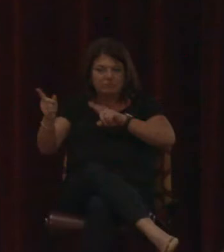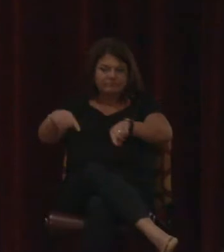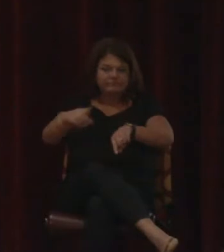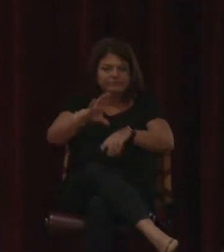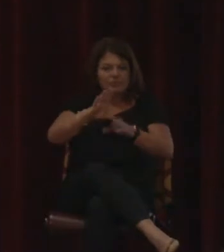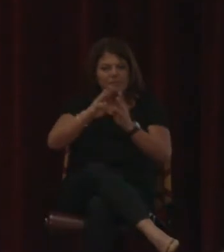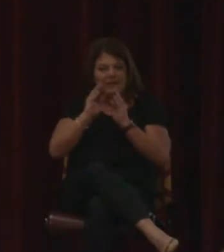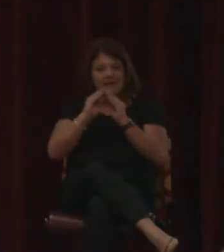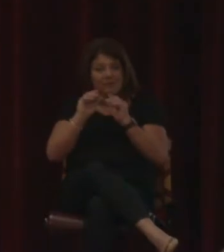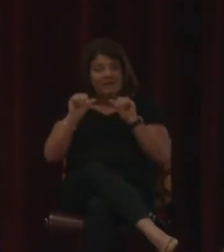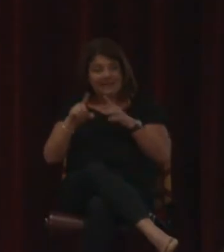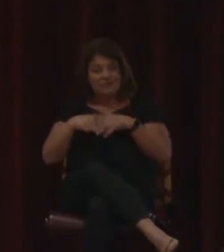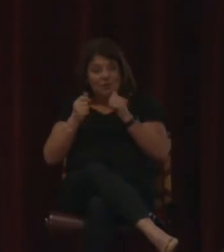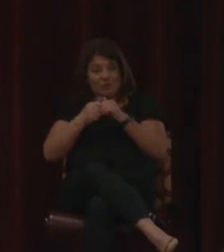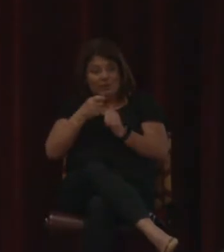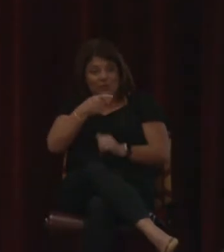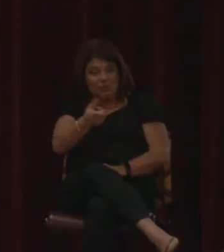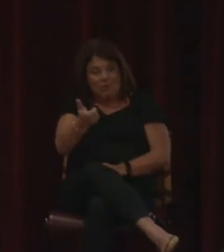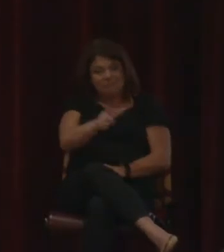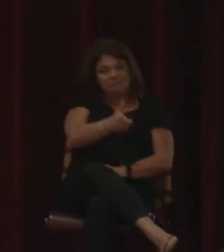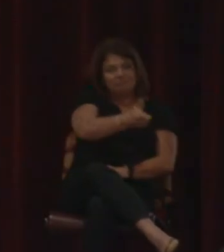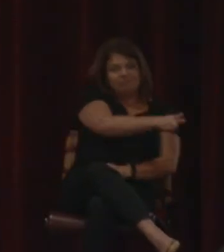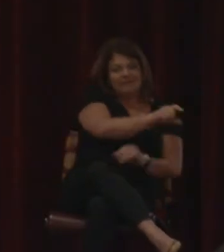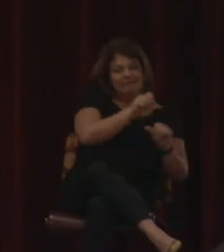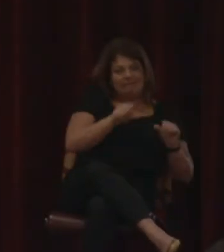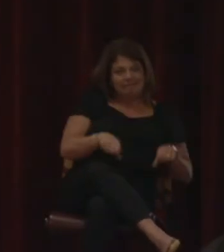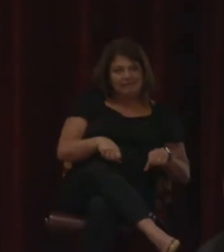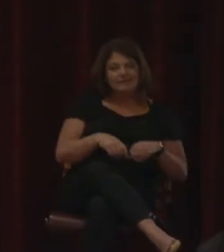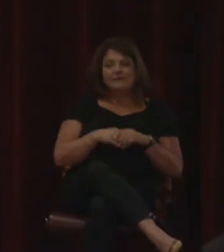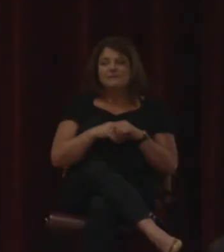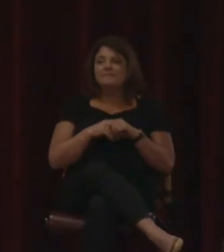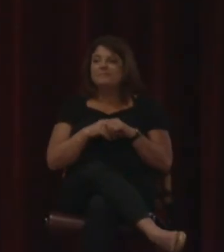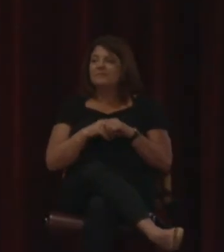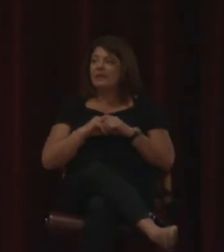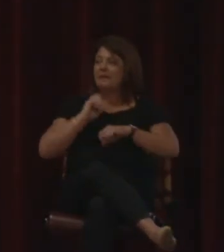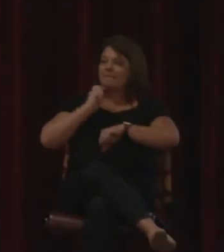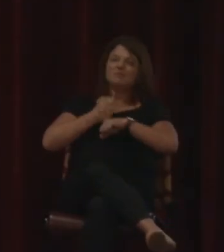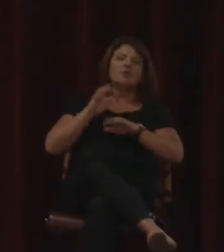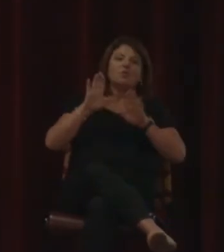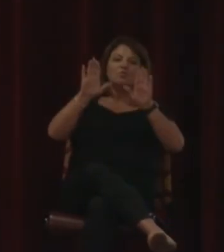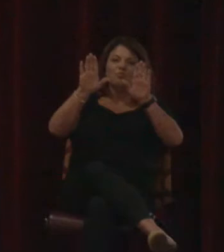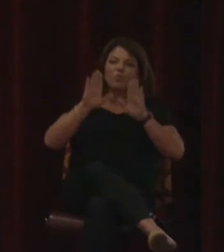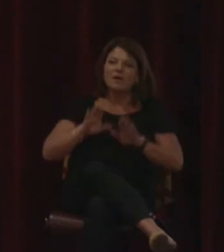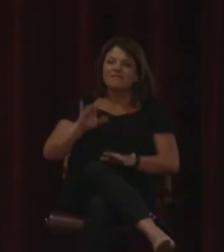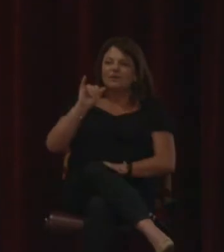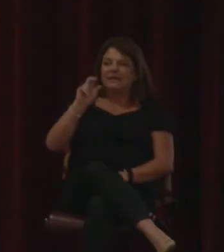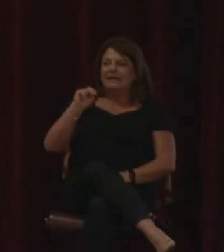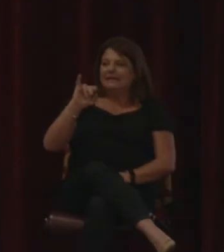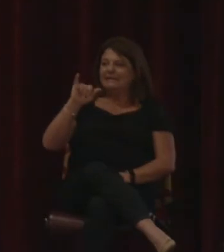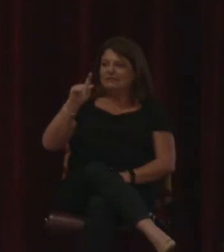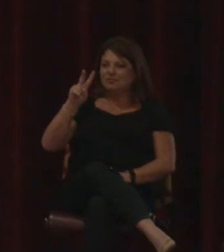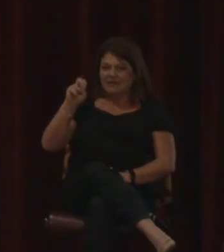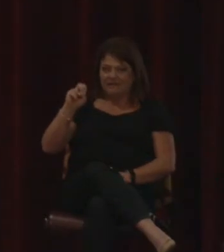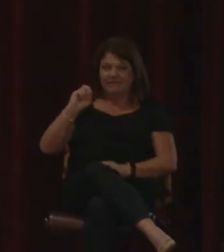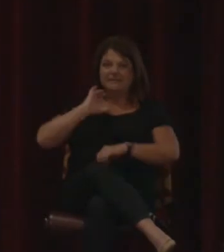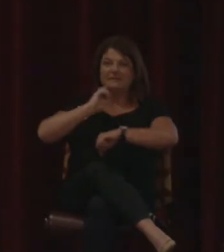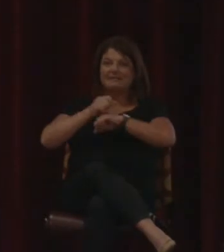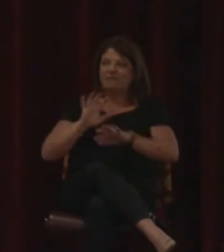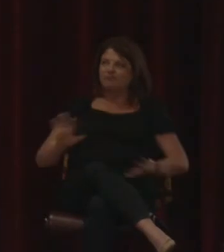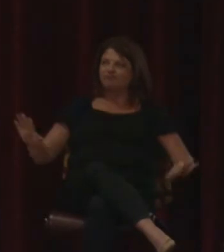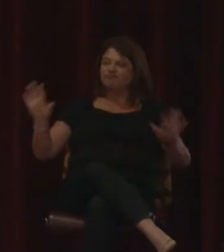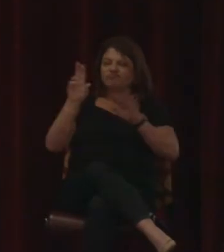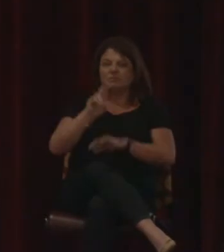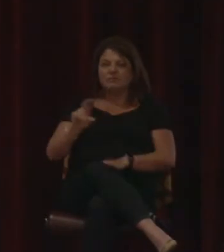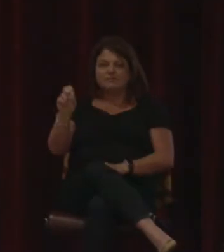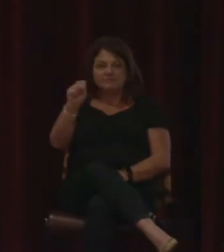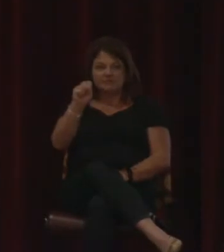can start with you and we'll come back down the line. Yes. No, Bank On is a wonderful initiative that has been established around the United States. And it